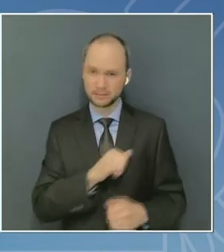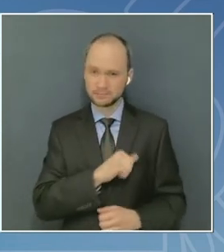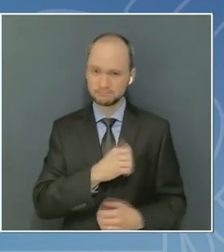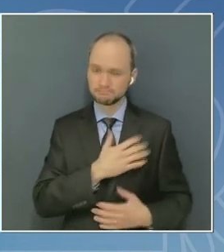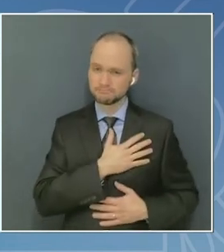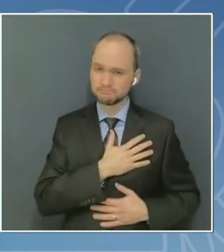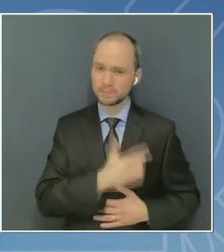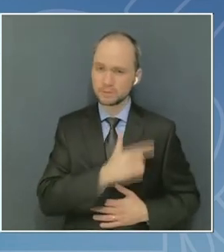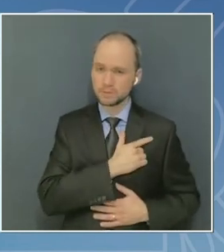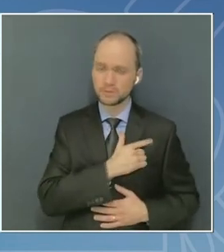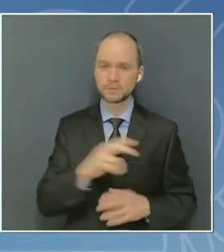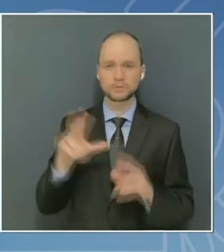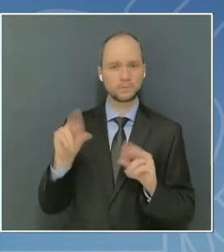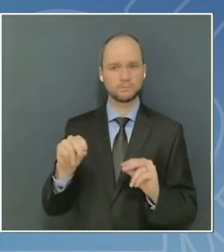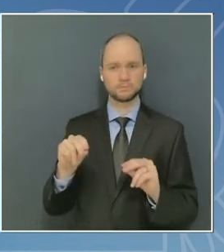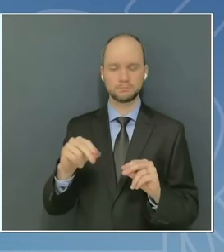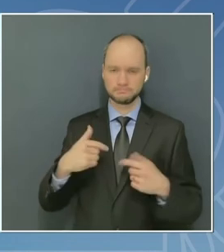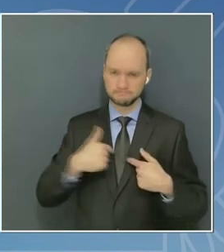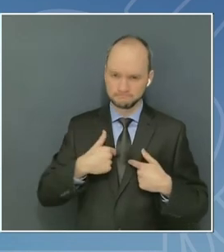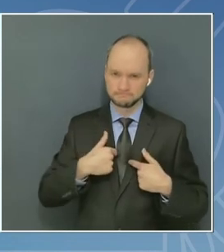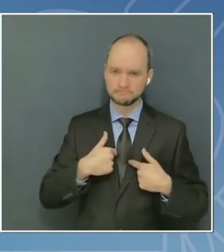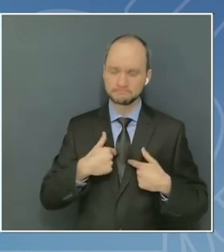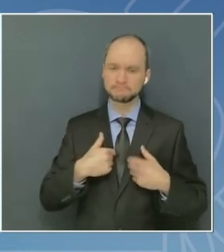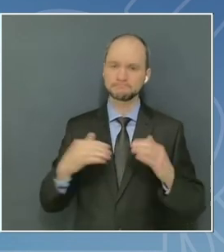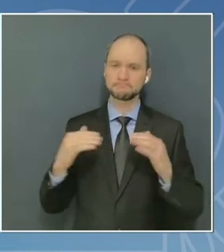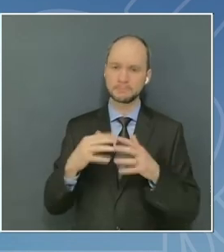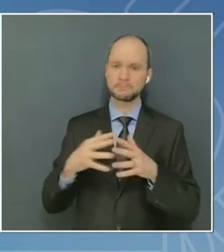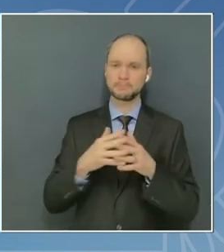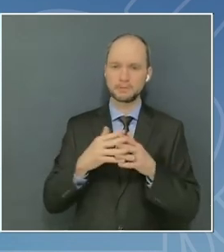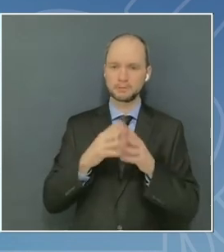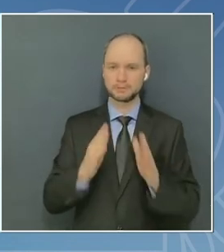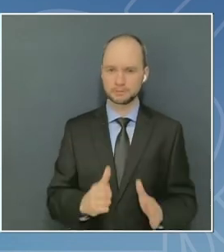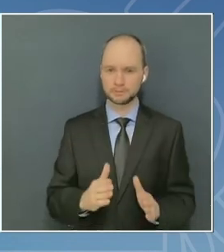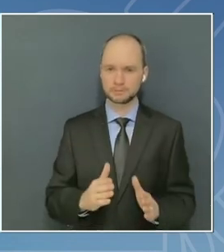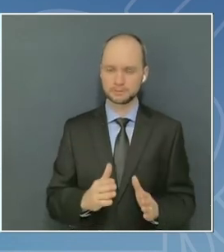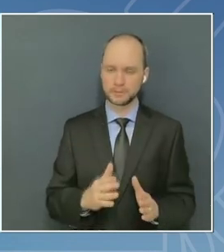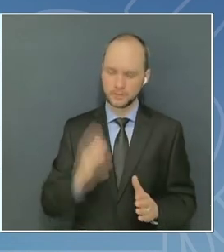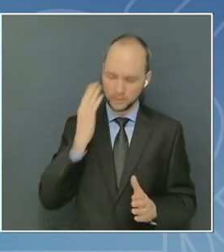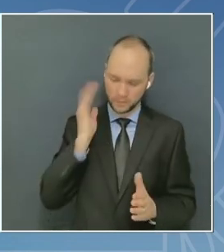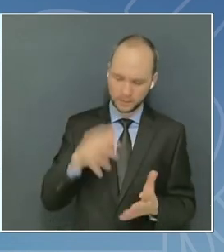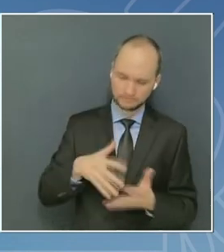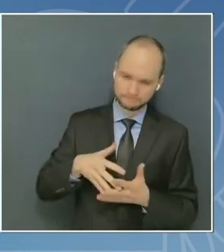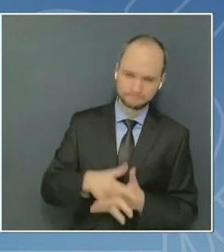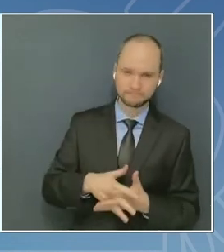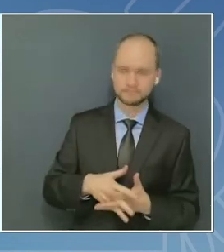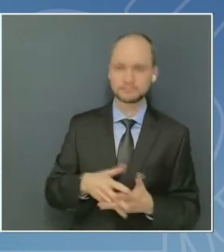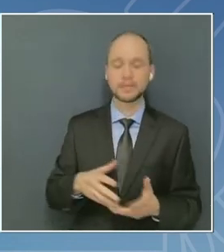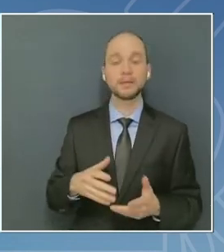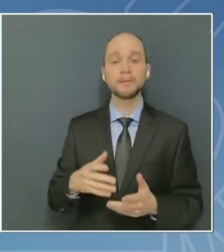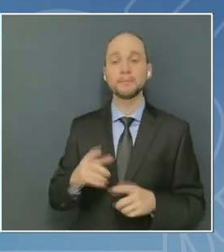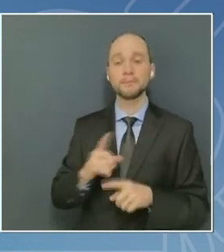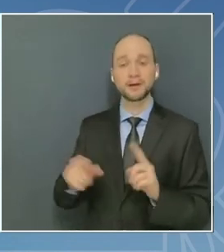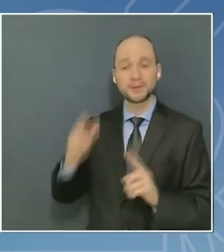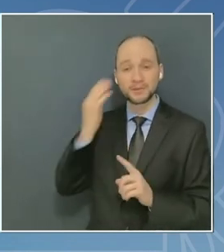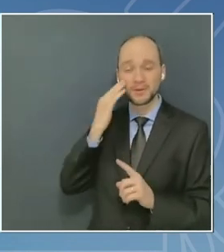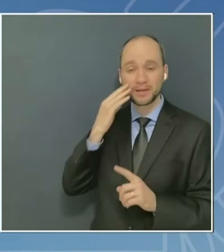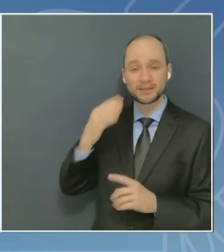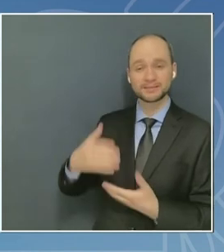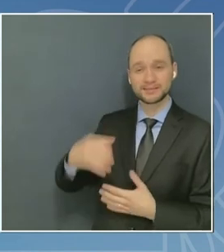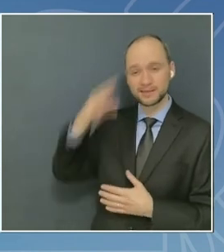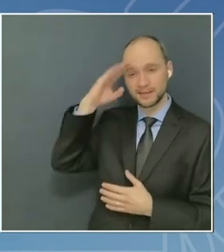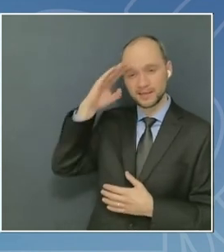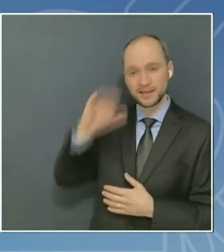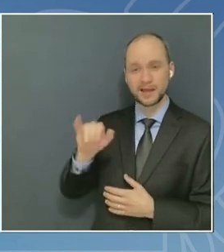in my bones. But I'm equally proud of my heritage, just like my Irish American friends are very proud of their Irish